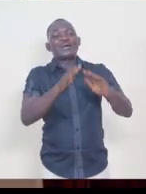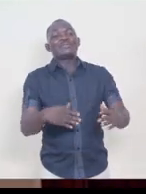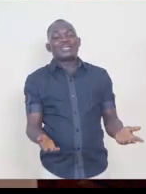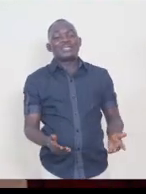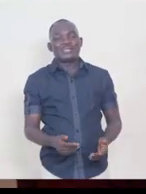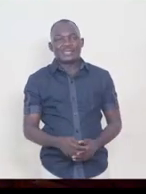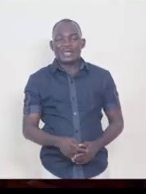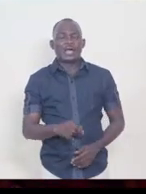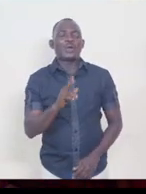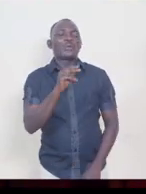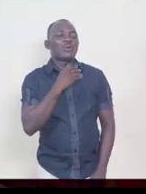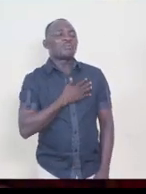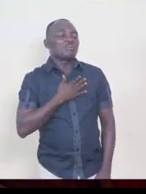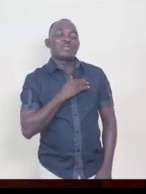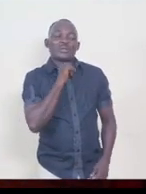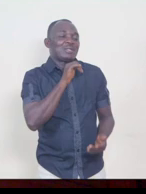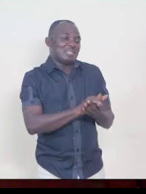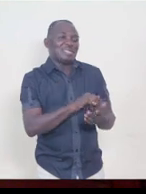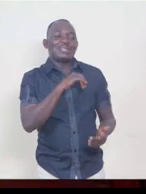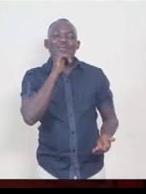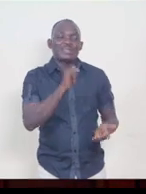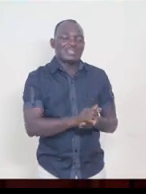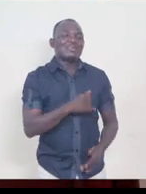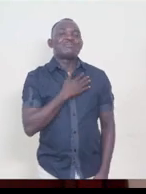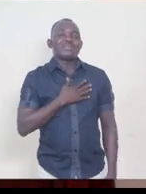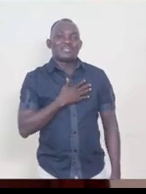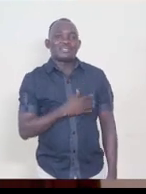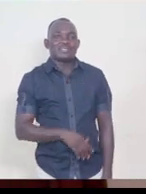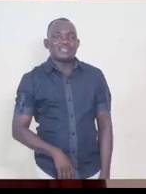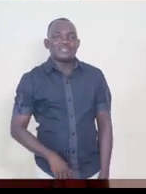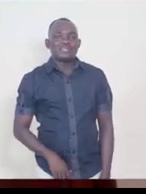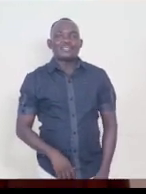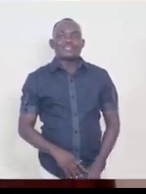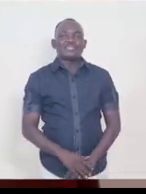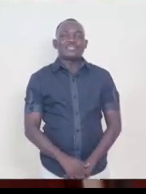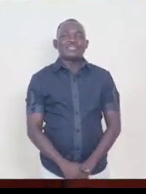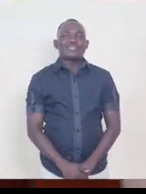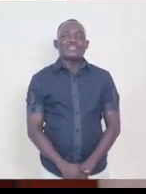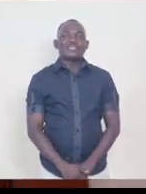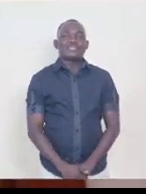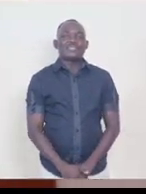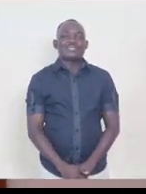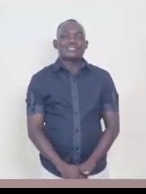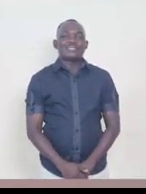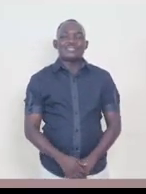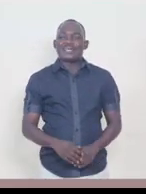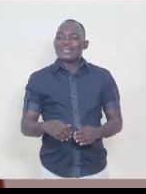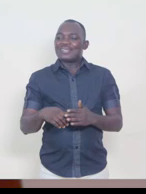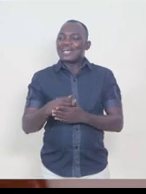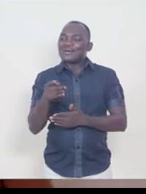right? Oh, no, Ma. I don't mean it that way. I'm just playing with you. How